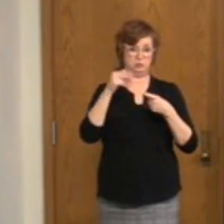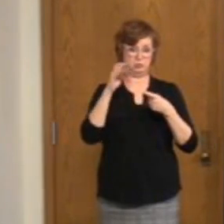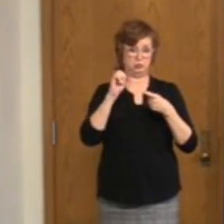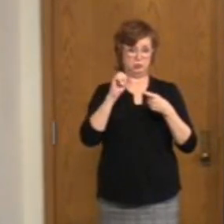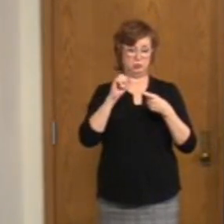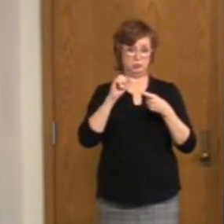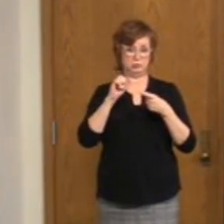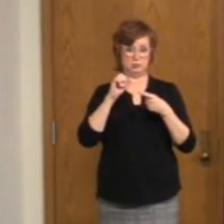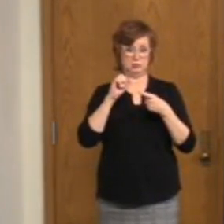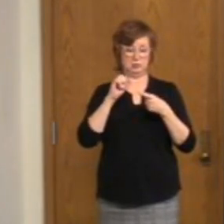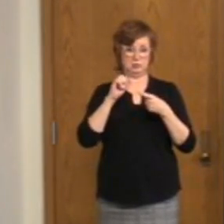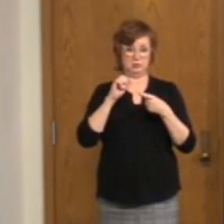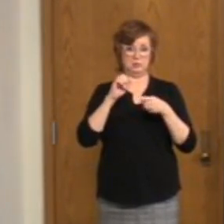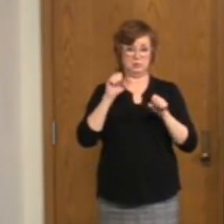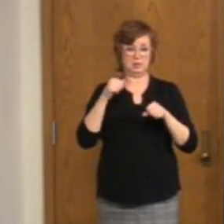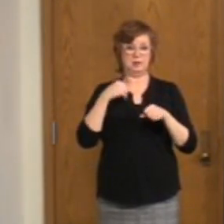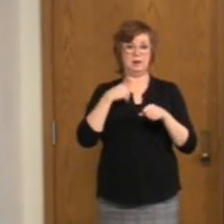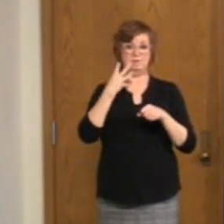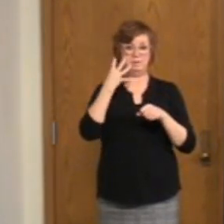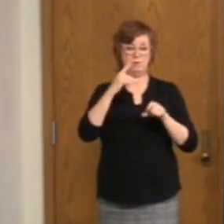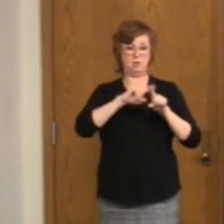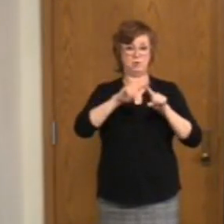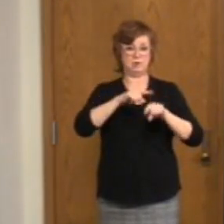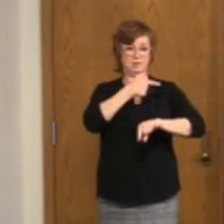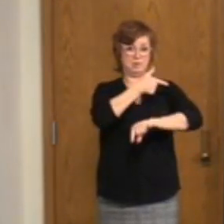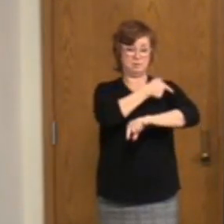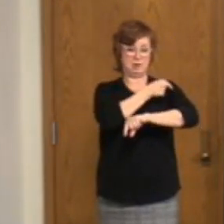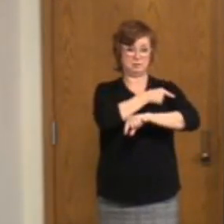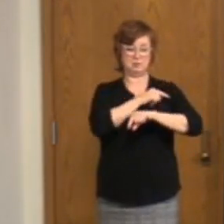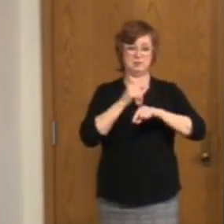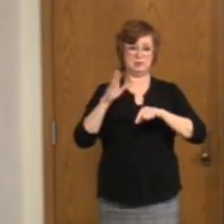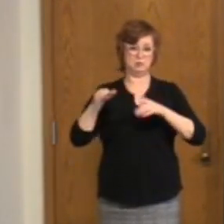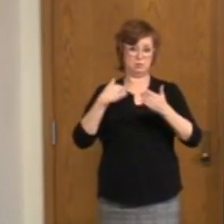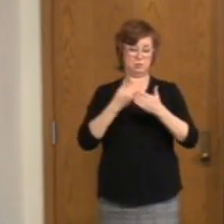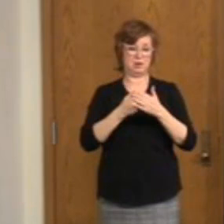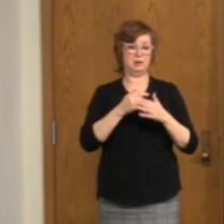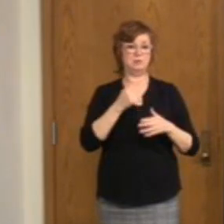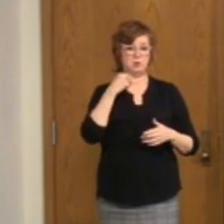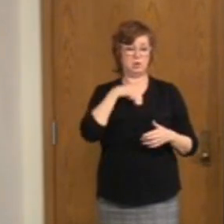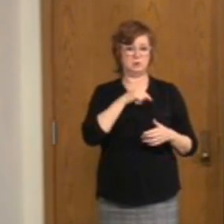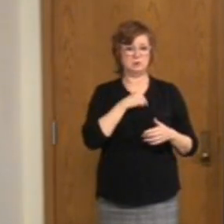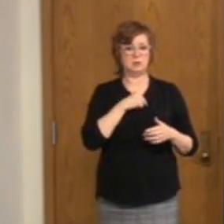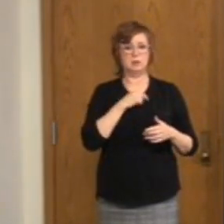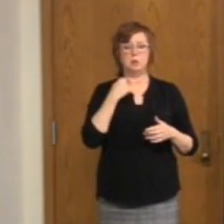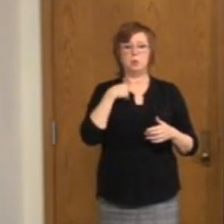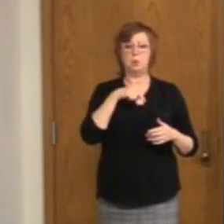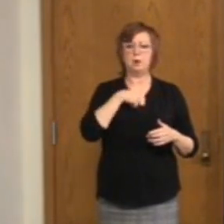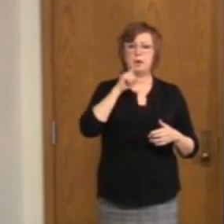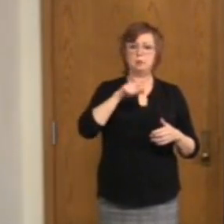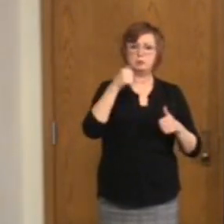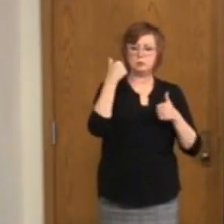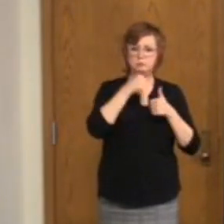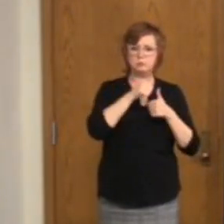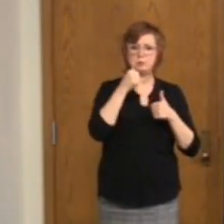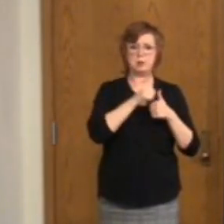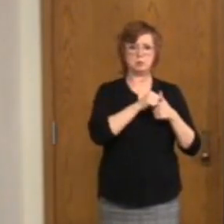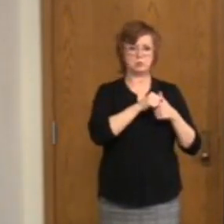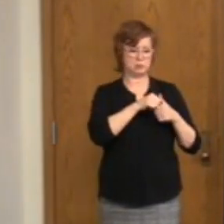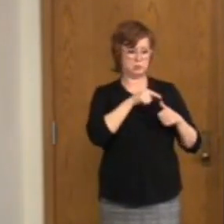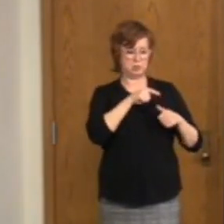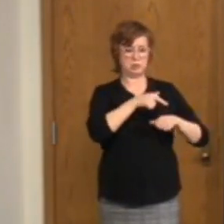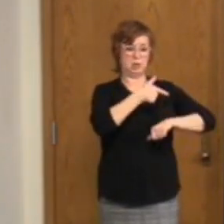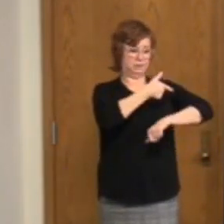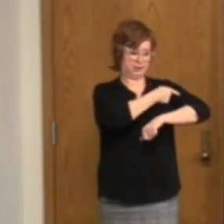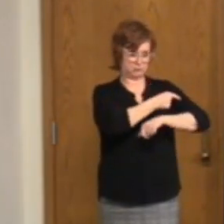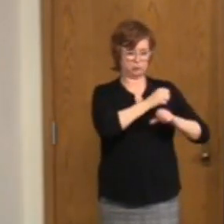vaccine. Understanding the efficacy of that first dose and some of the data that is coming in